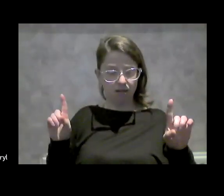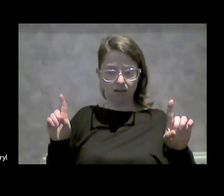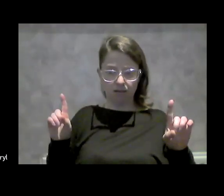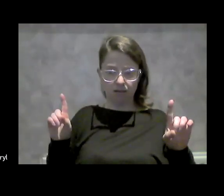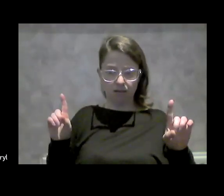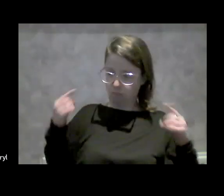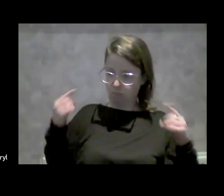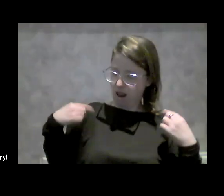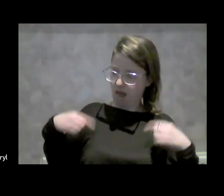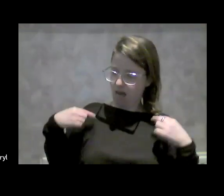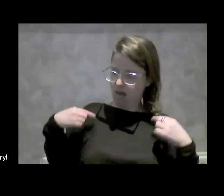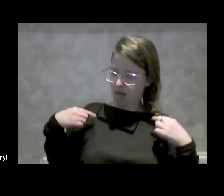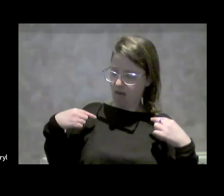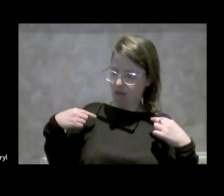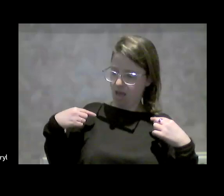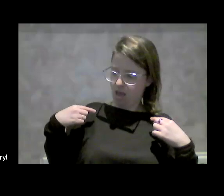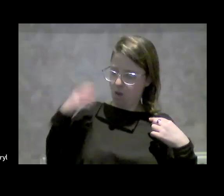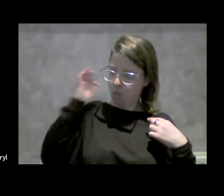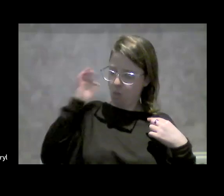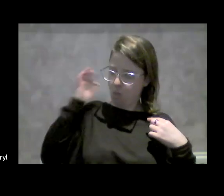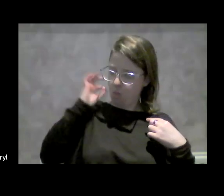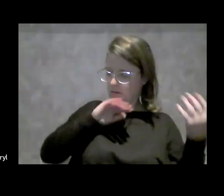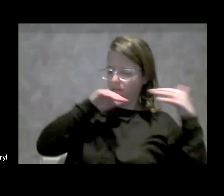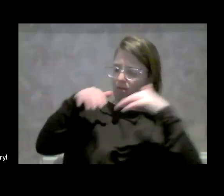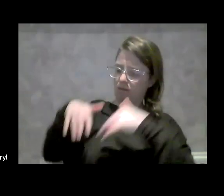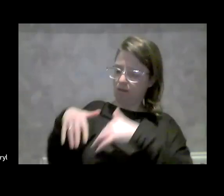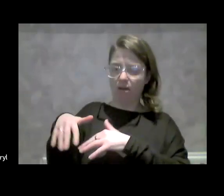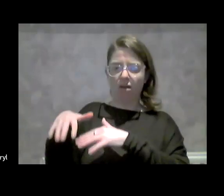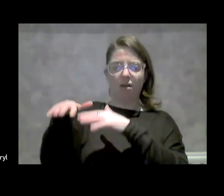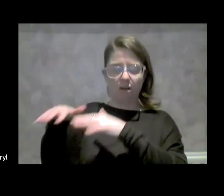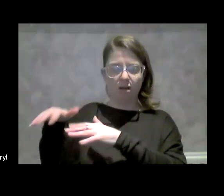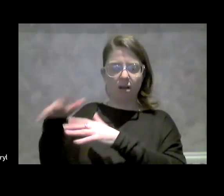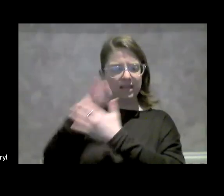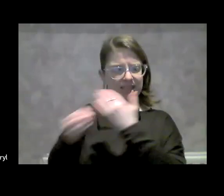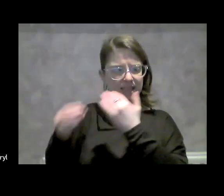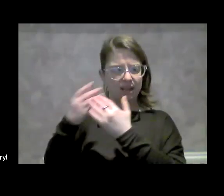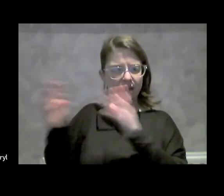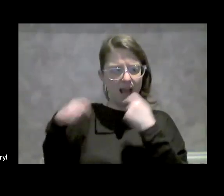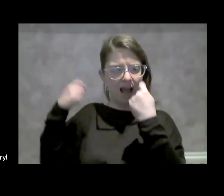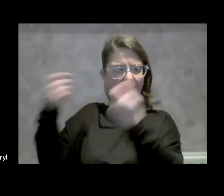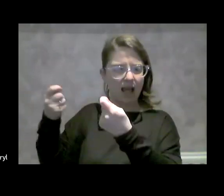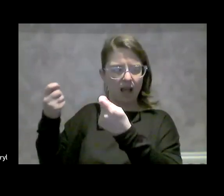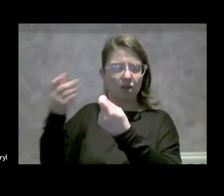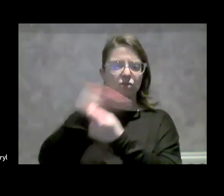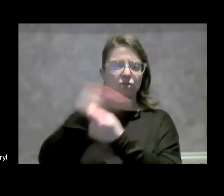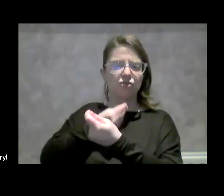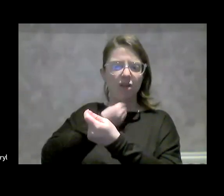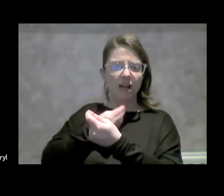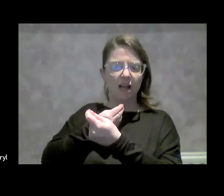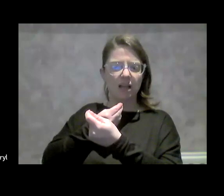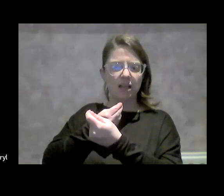let in water after I sieve her and hang her out to dry?